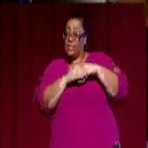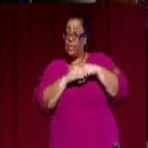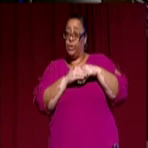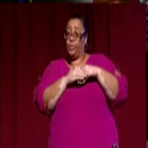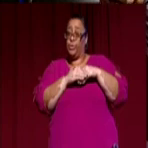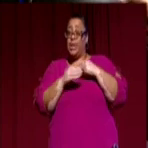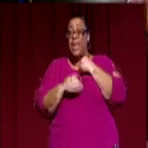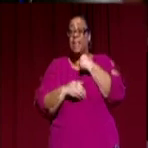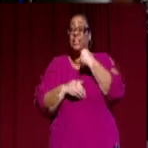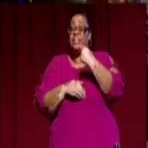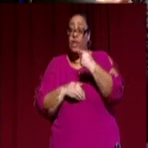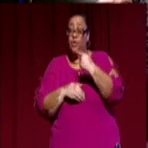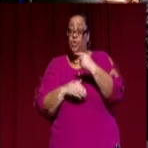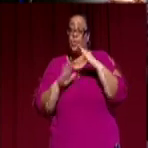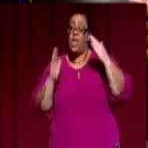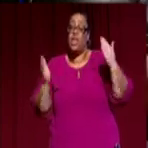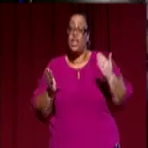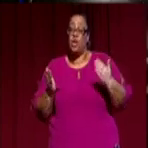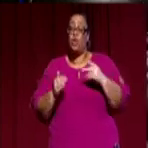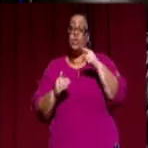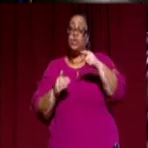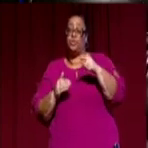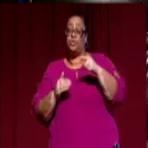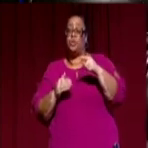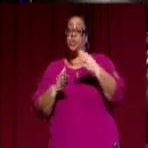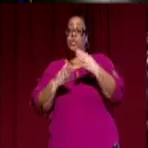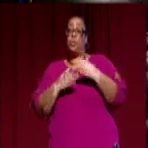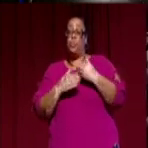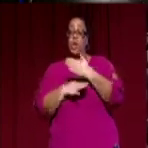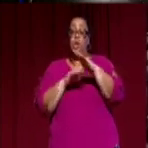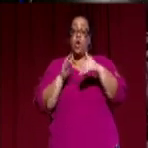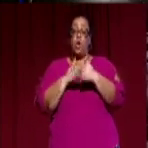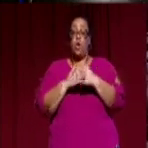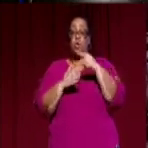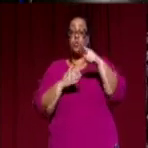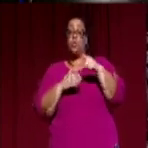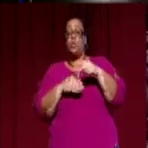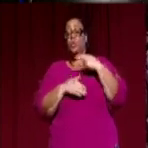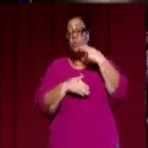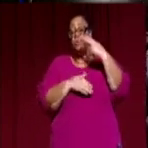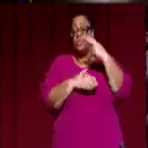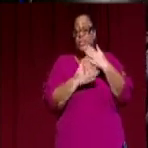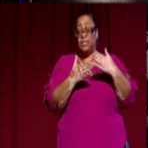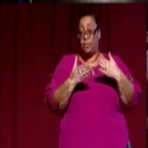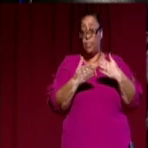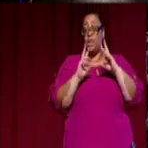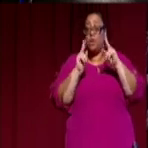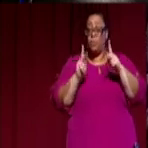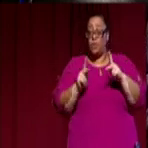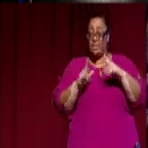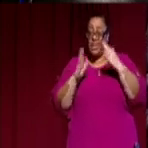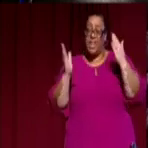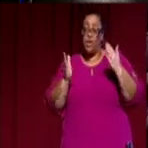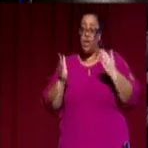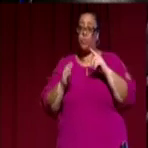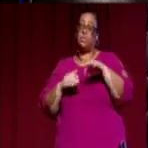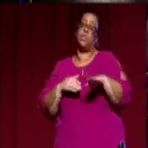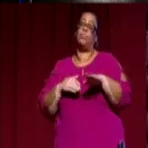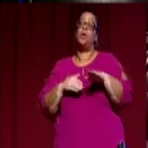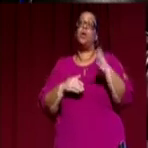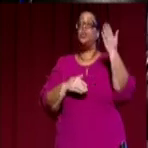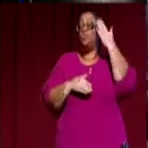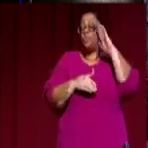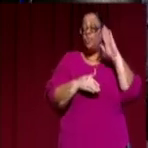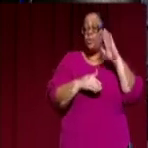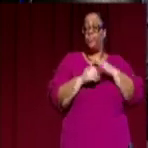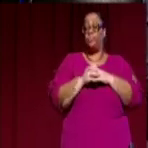and tell you and encourage you. And so I want all of you who see something in somebody to encourage them, because you never know. People